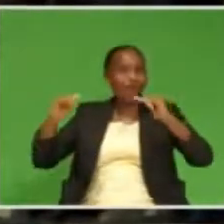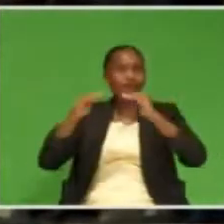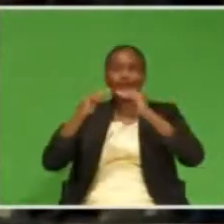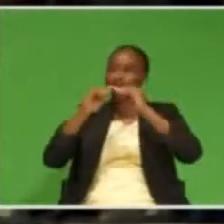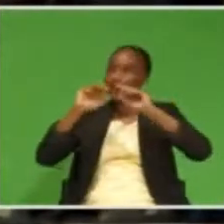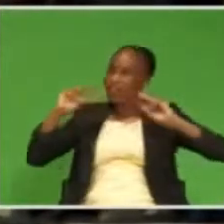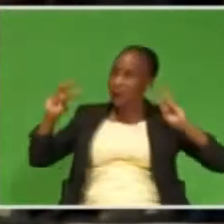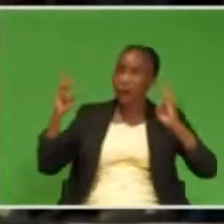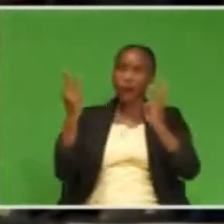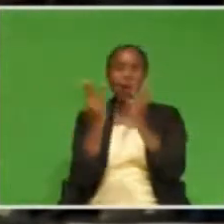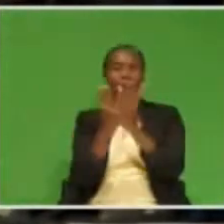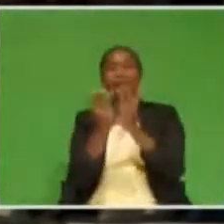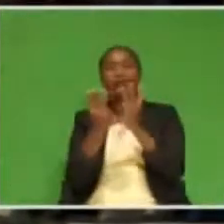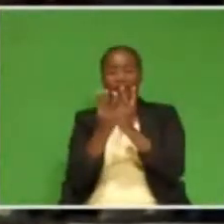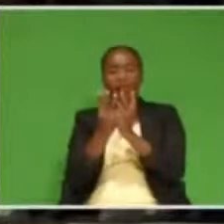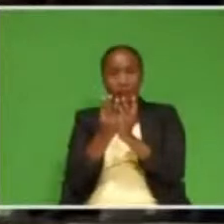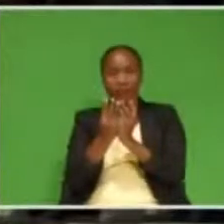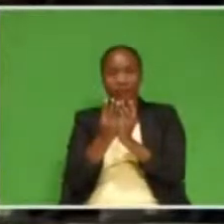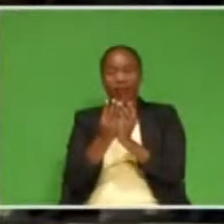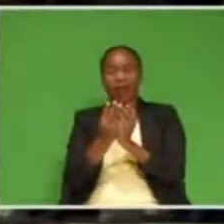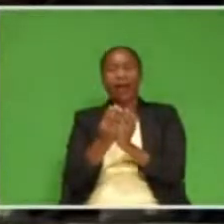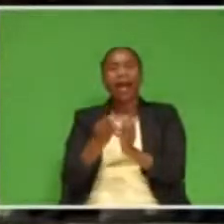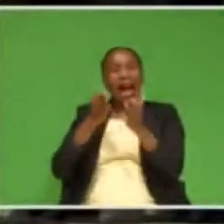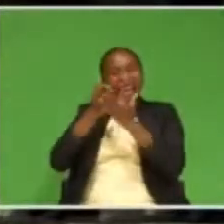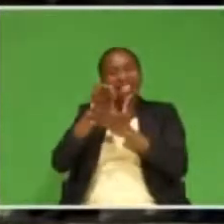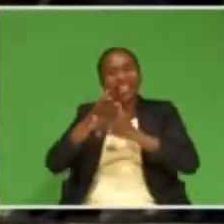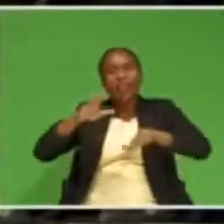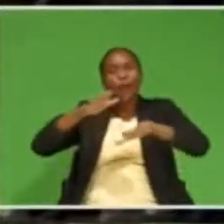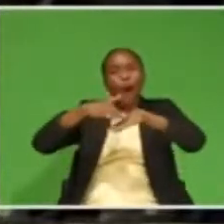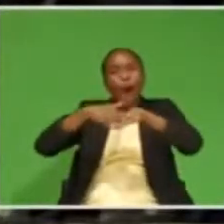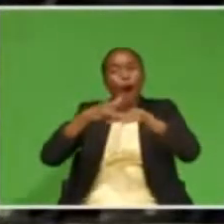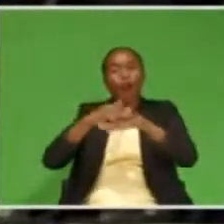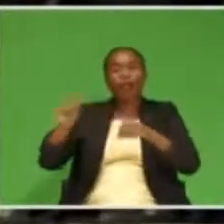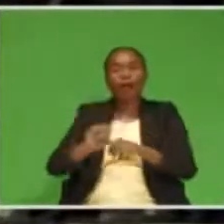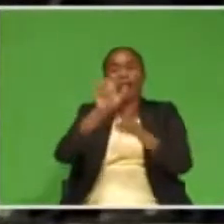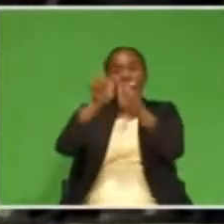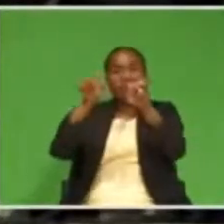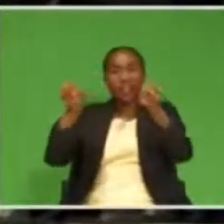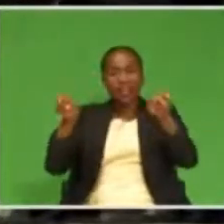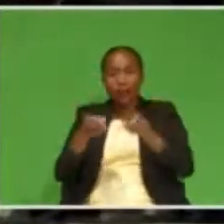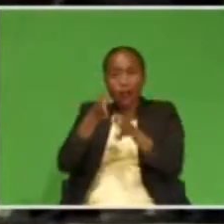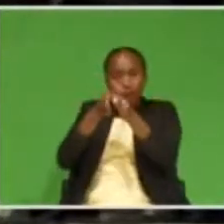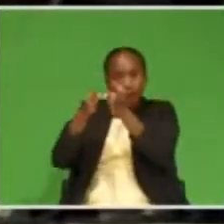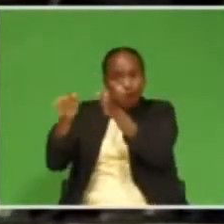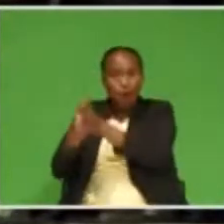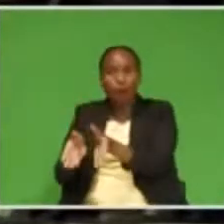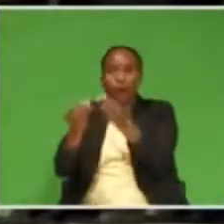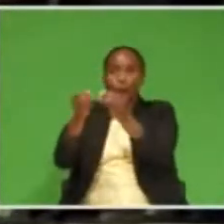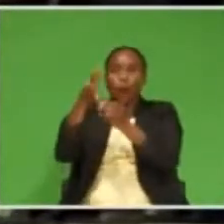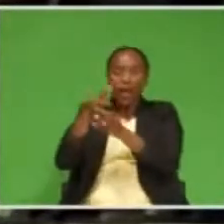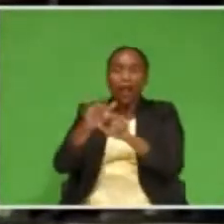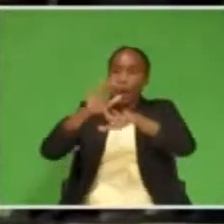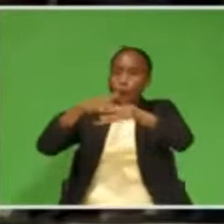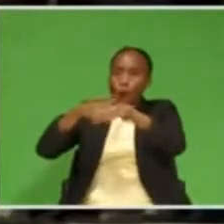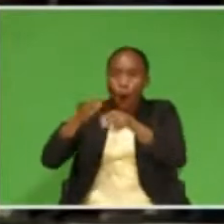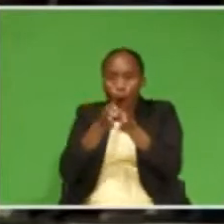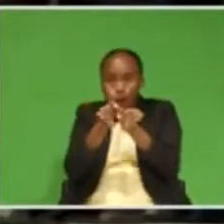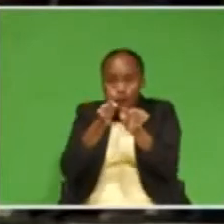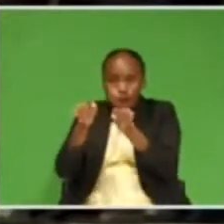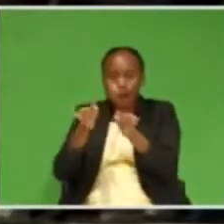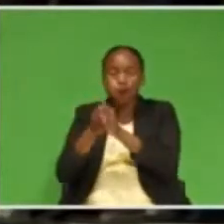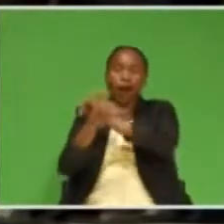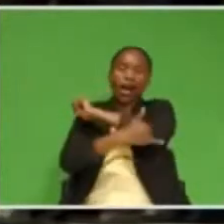broadband access for more South Africans in more parts of the country, and with a